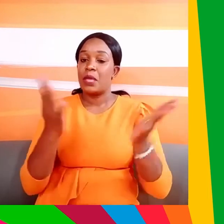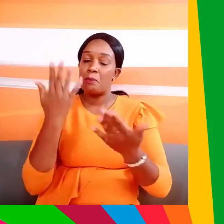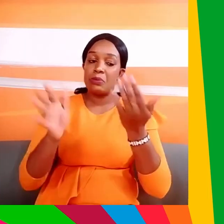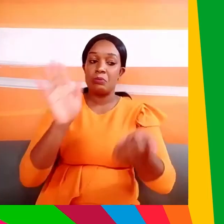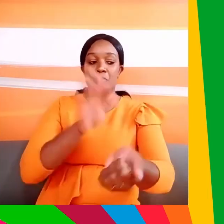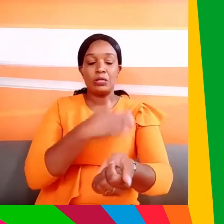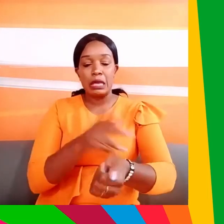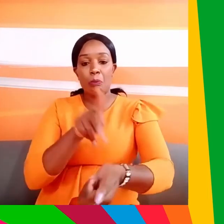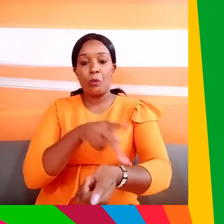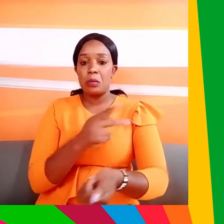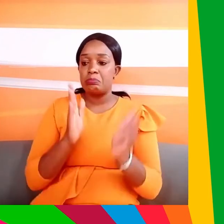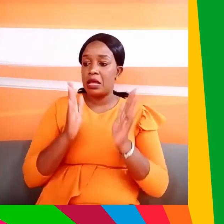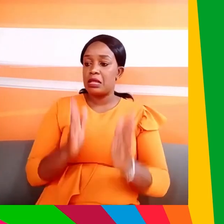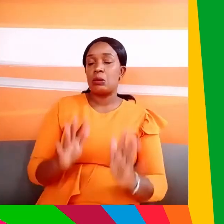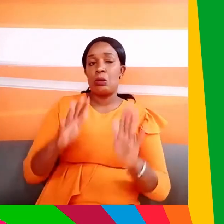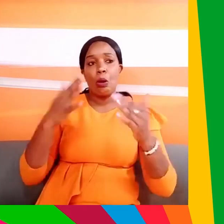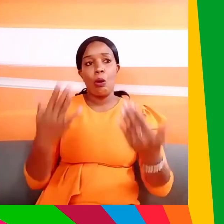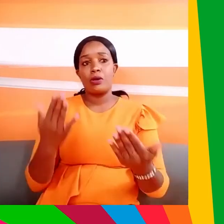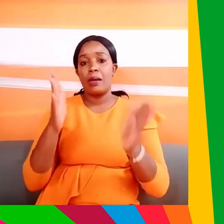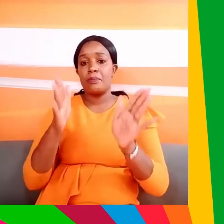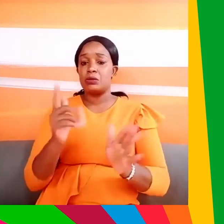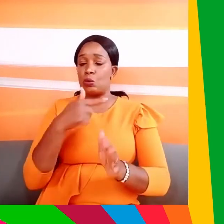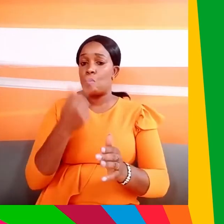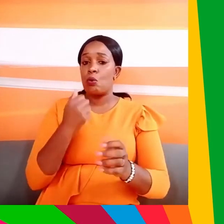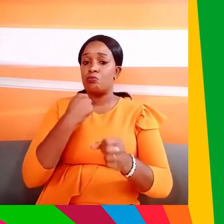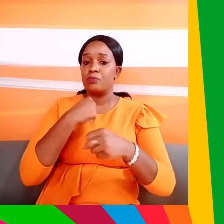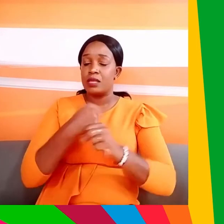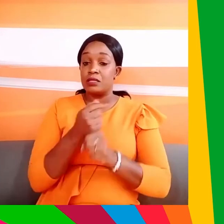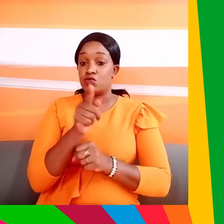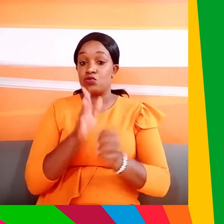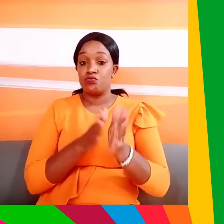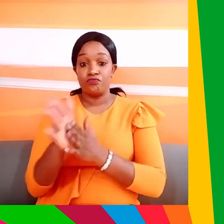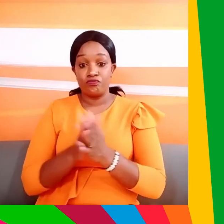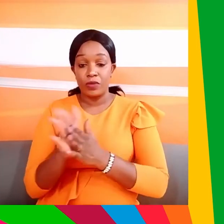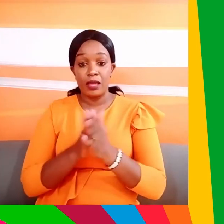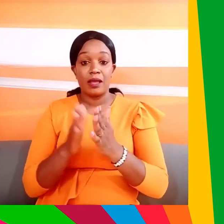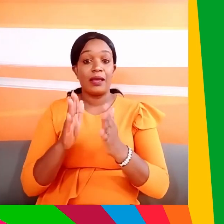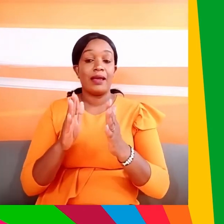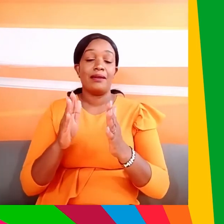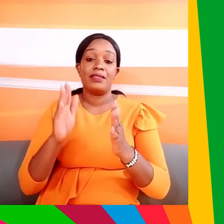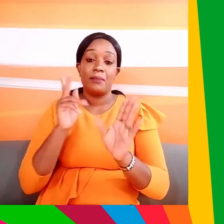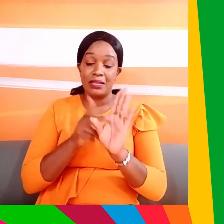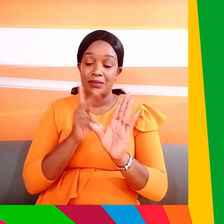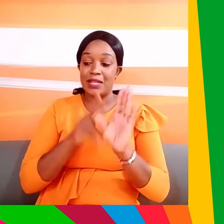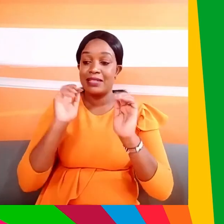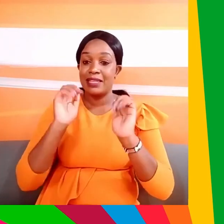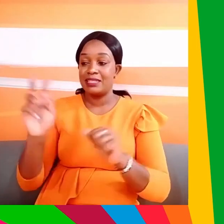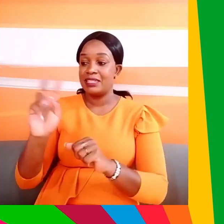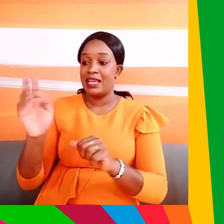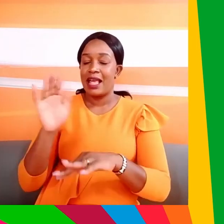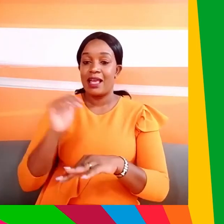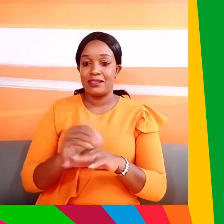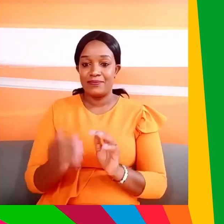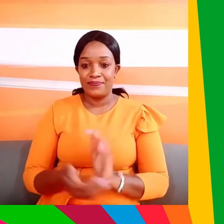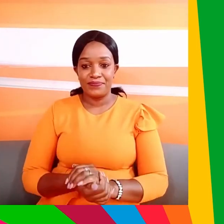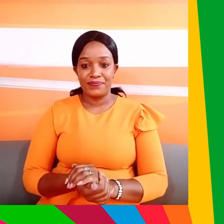a person that moves you that you think our festival participants ought to check out too? Well, for me, it's not a